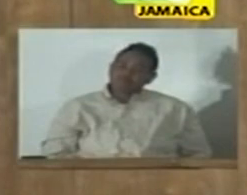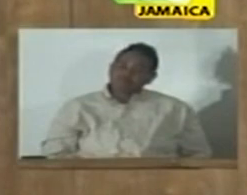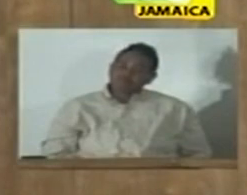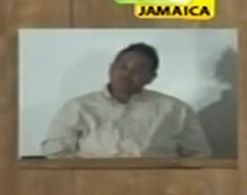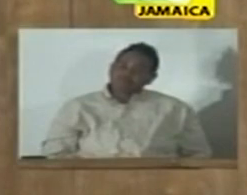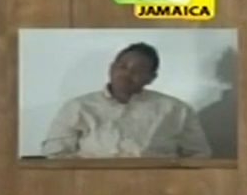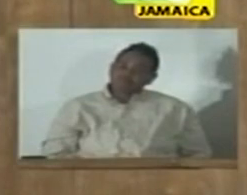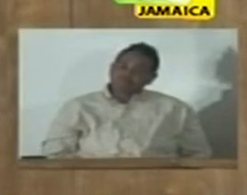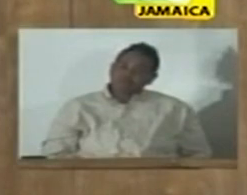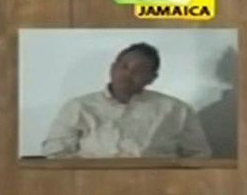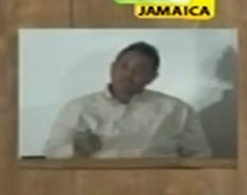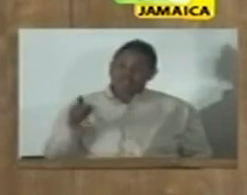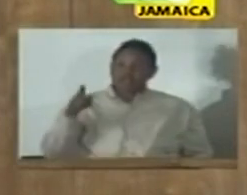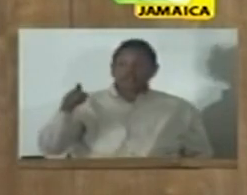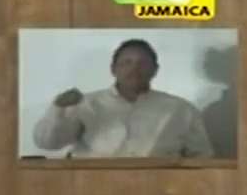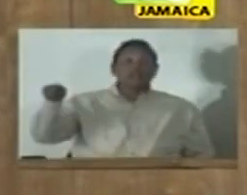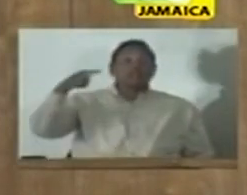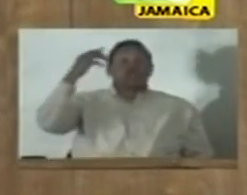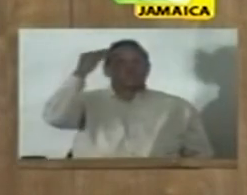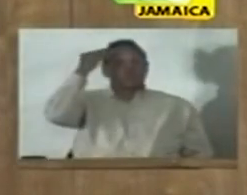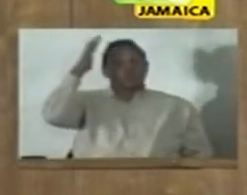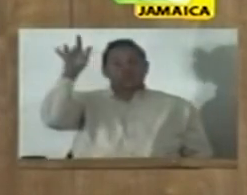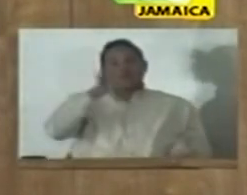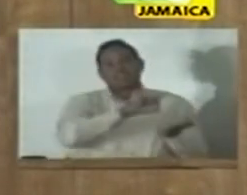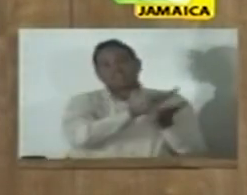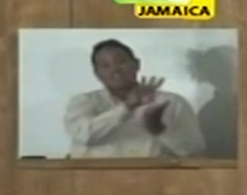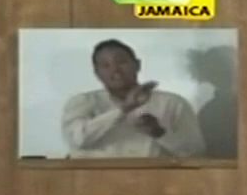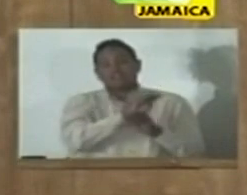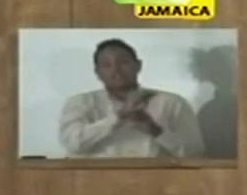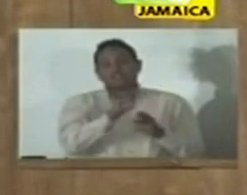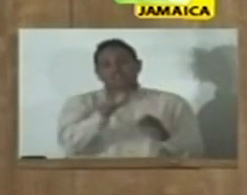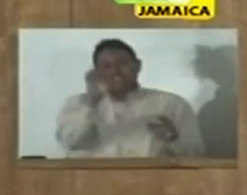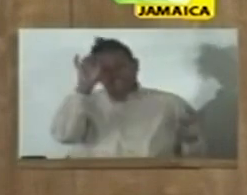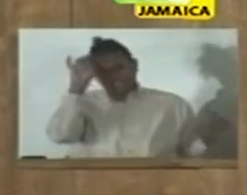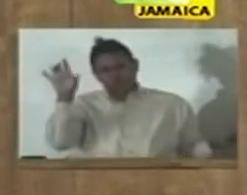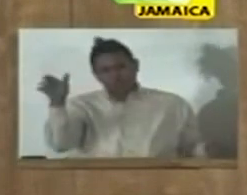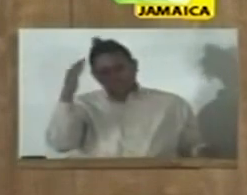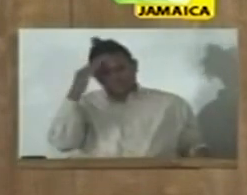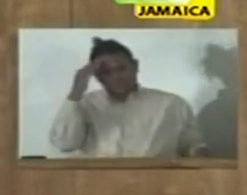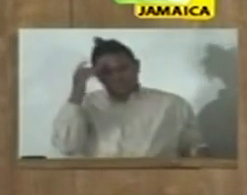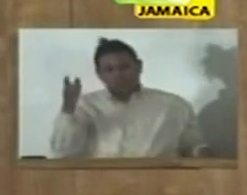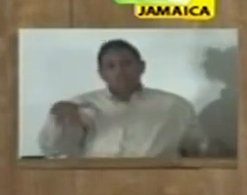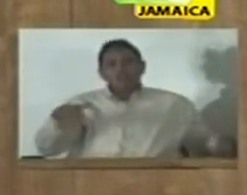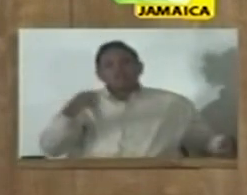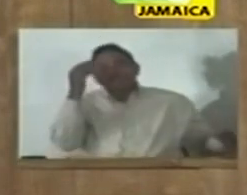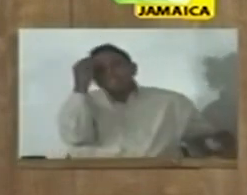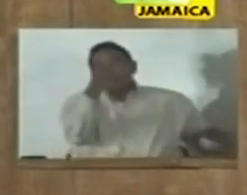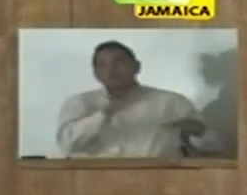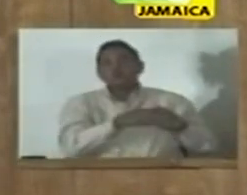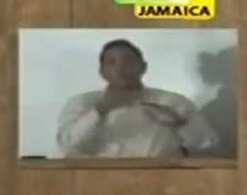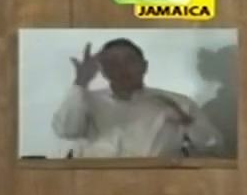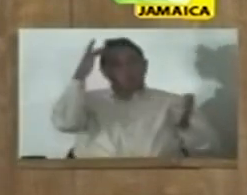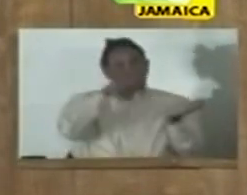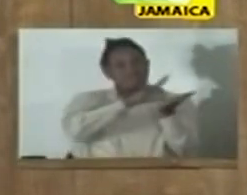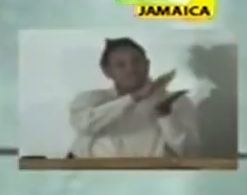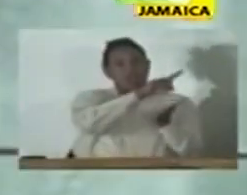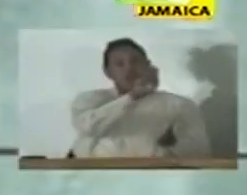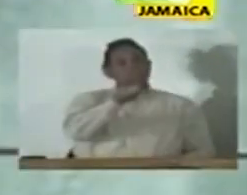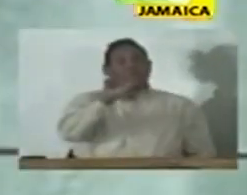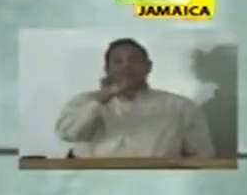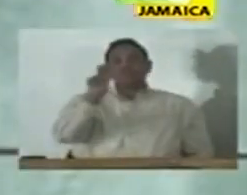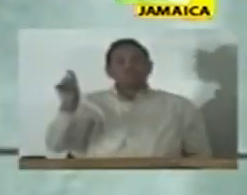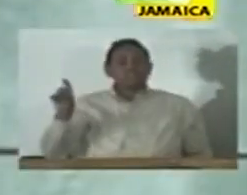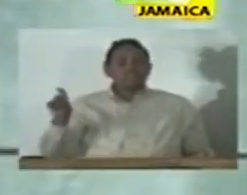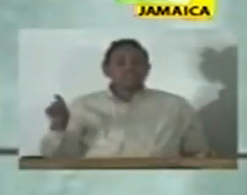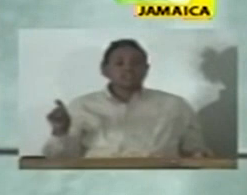why they fired the Minister of Education. They haven't told the country. And the country is